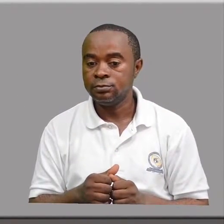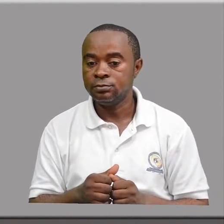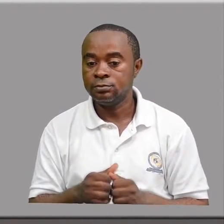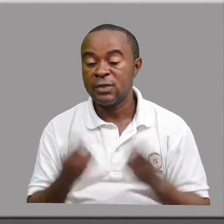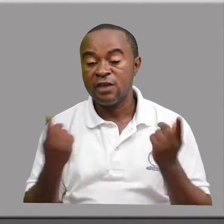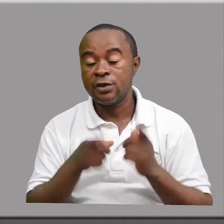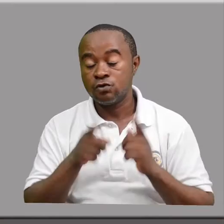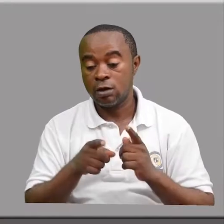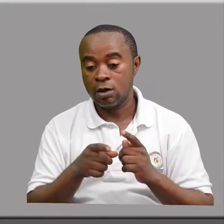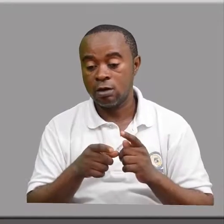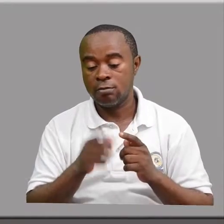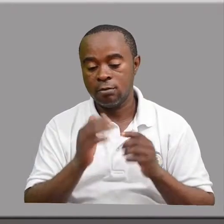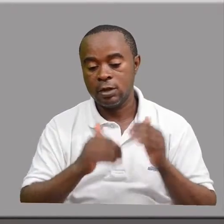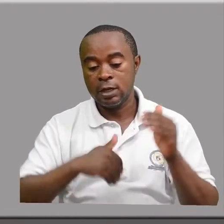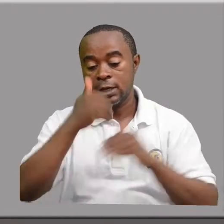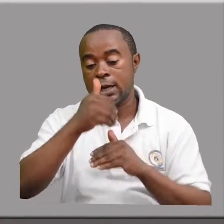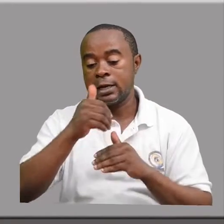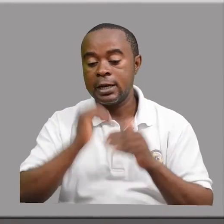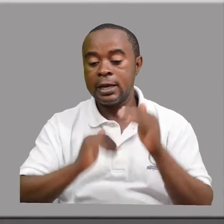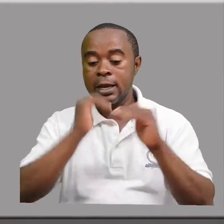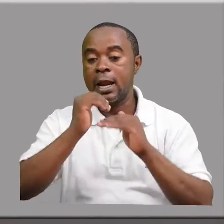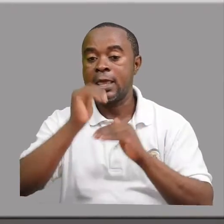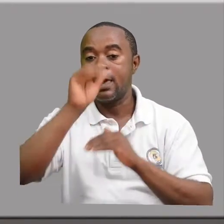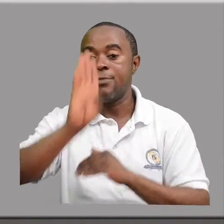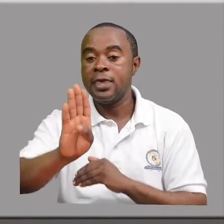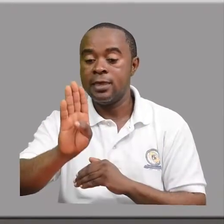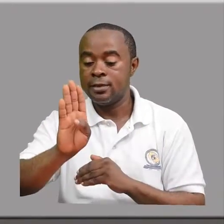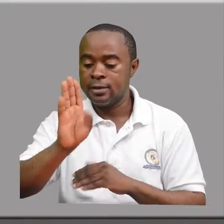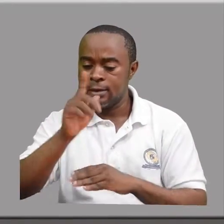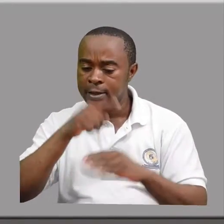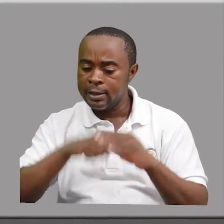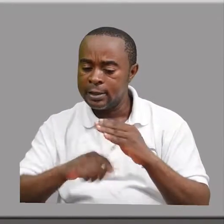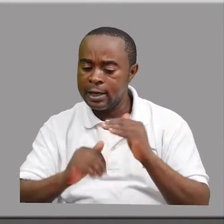Also we have the class B. Now in class B,